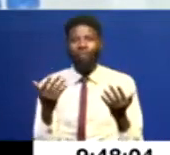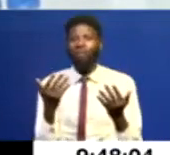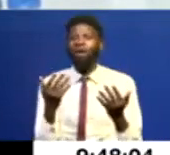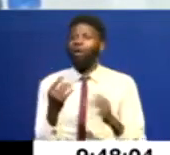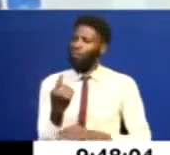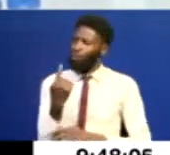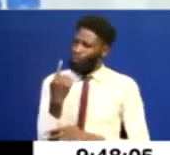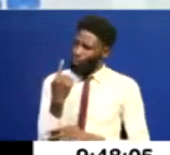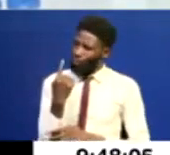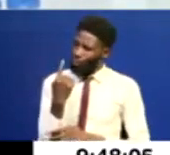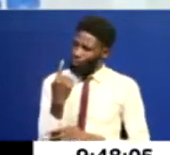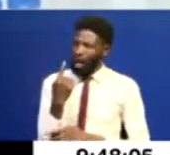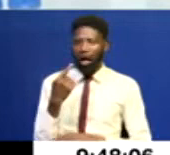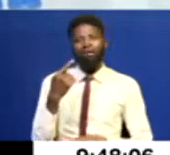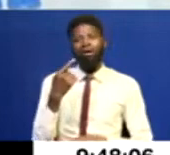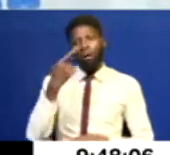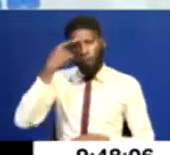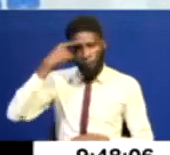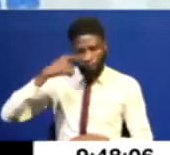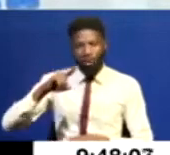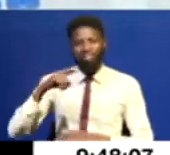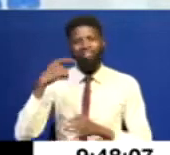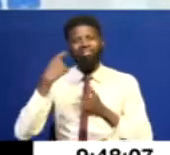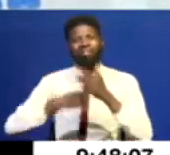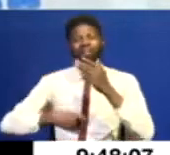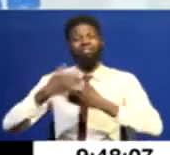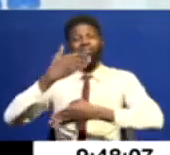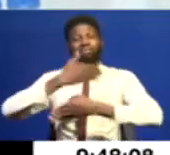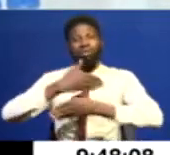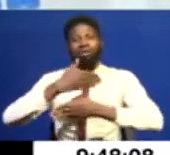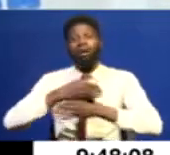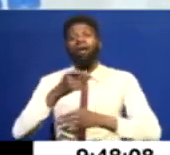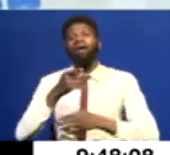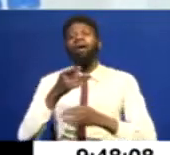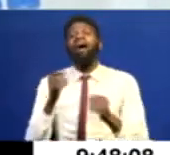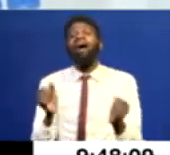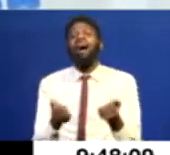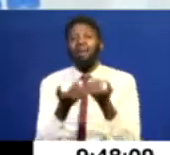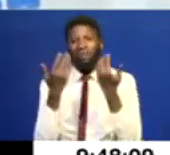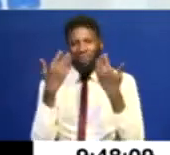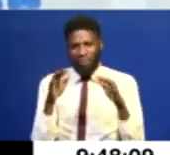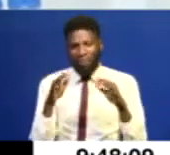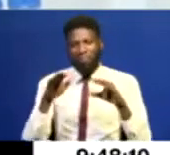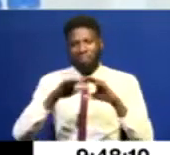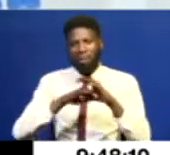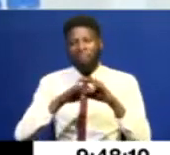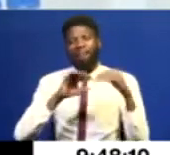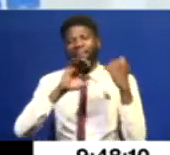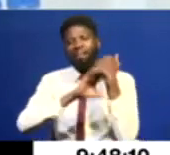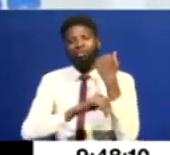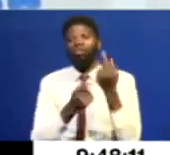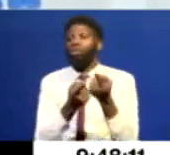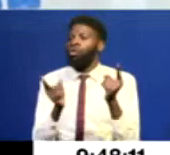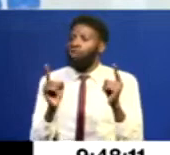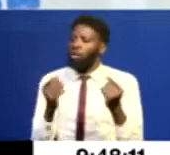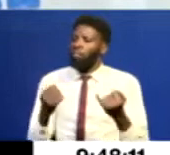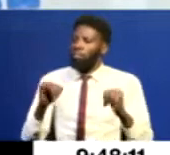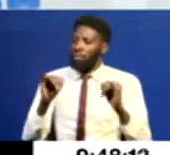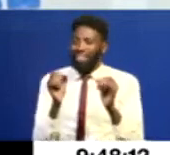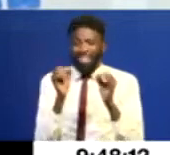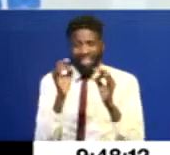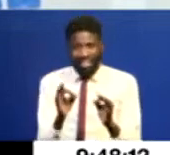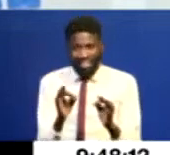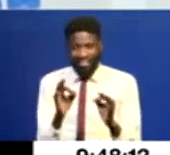territory, which is a regime that have been implemented by all these member countries. If you clear your cargo